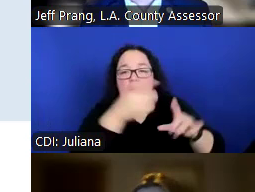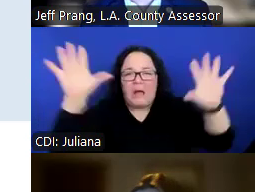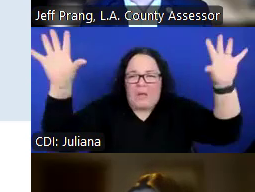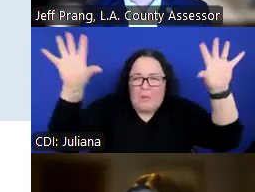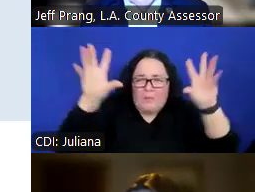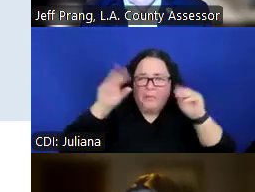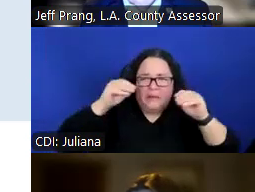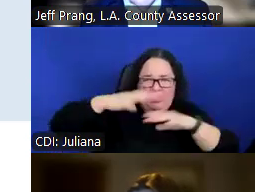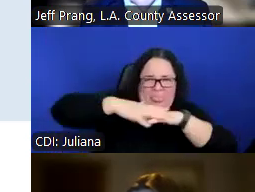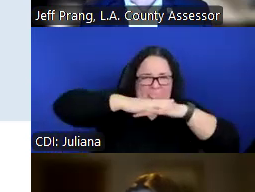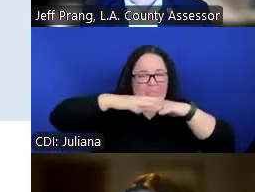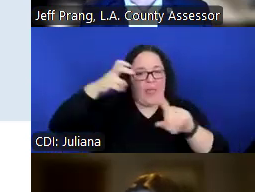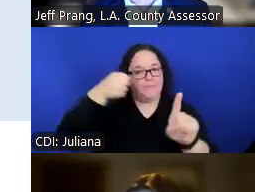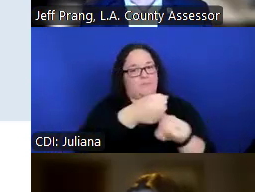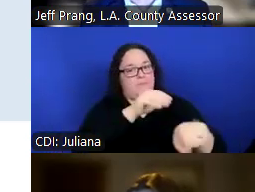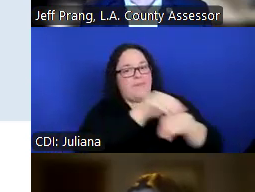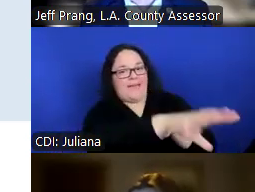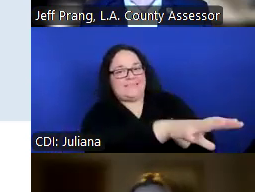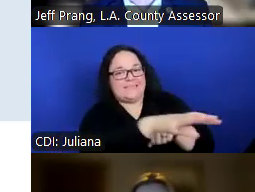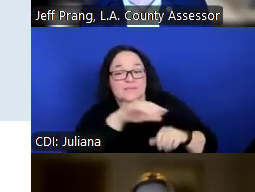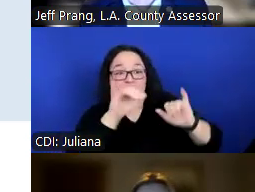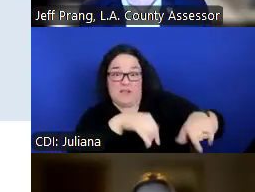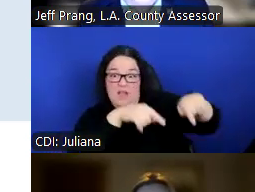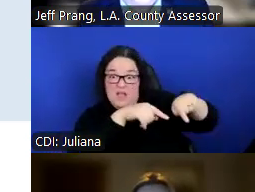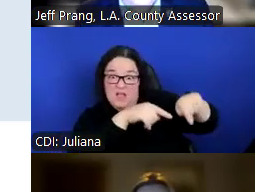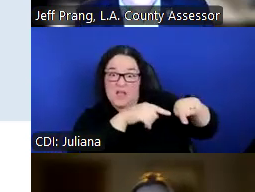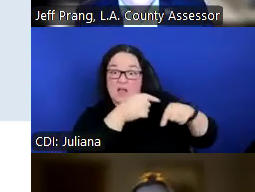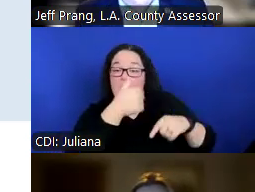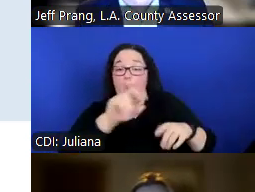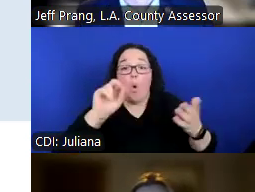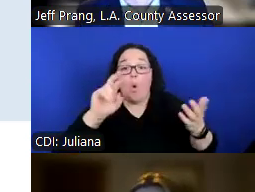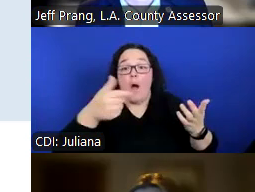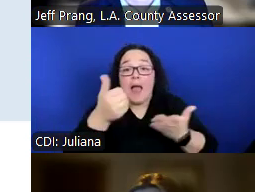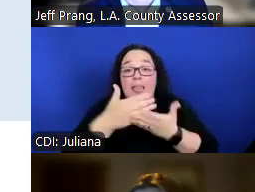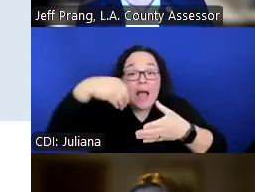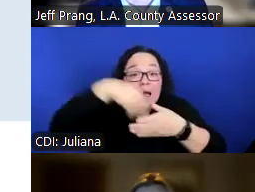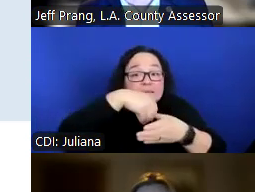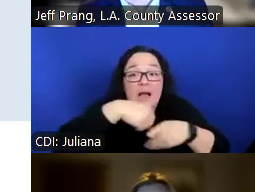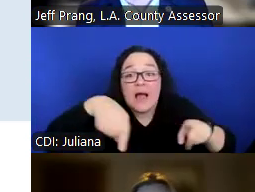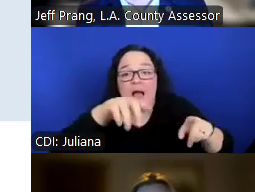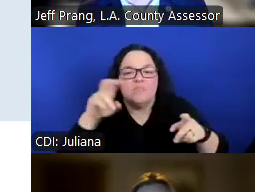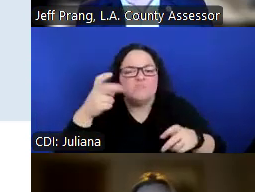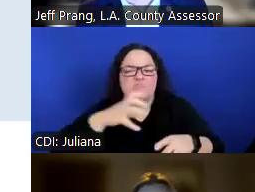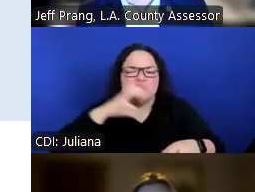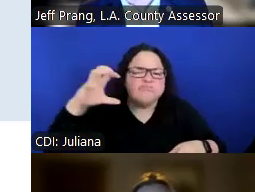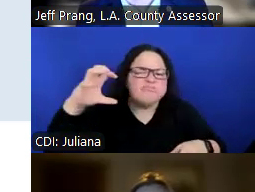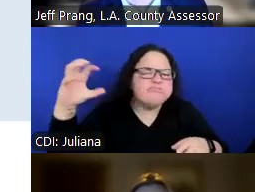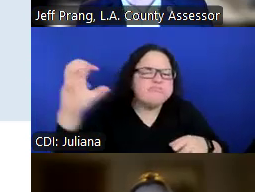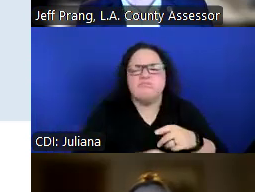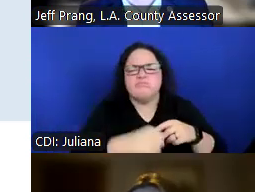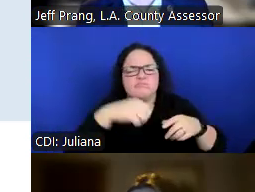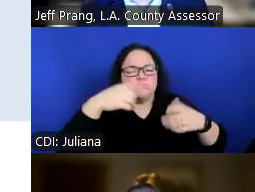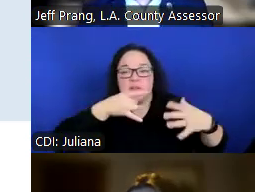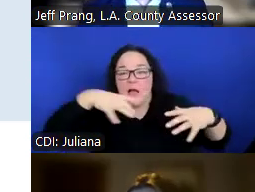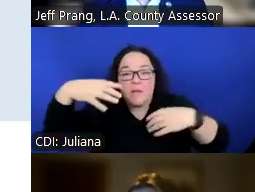be that utilities are out of commission for a very long time, and that may cause the current market value of the